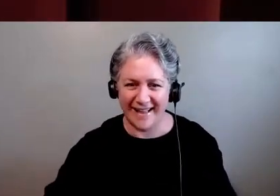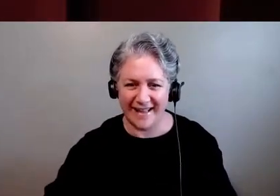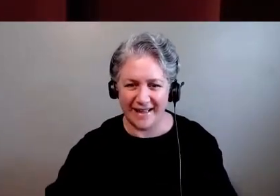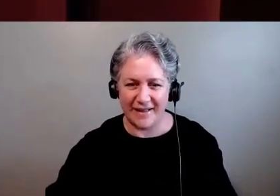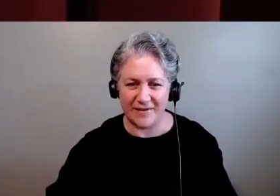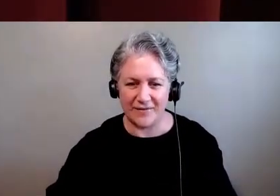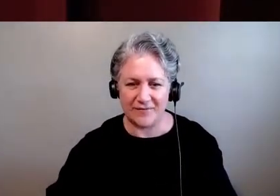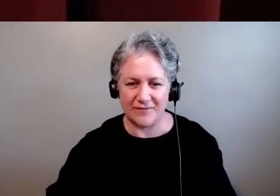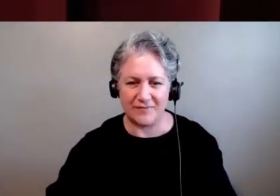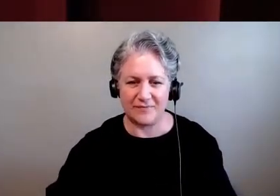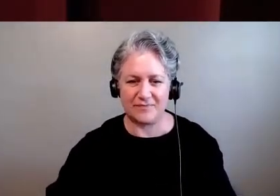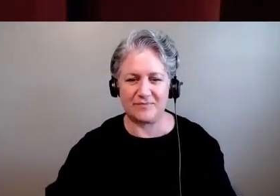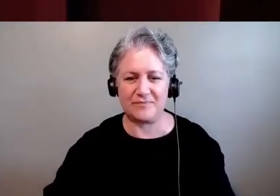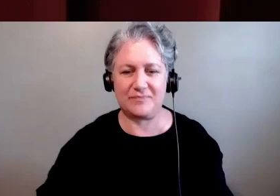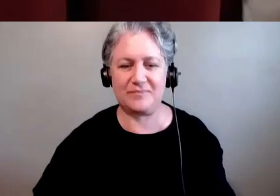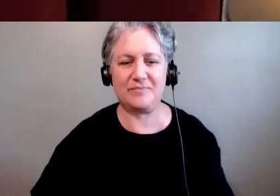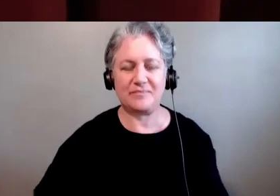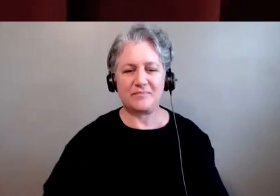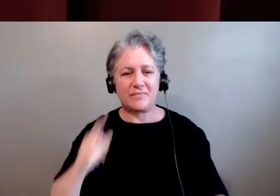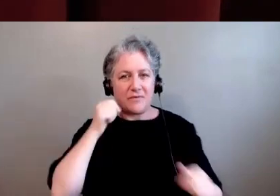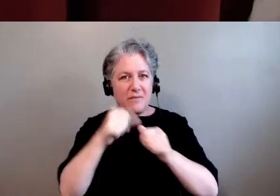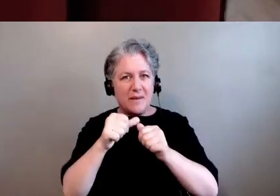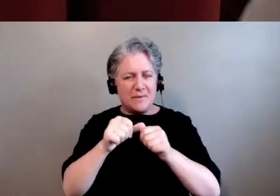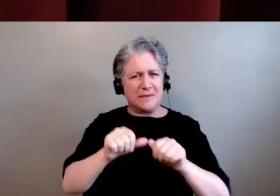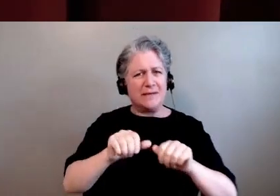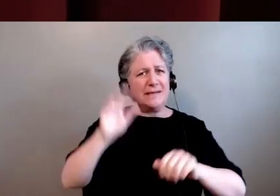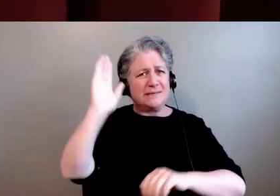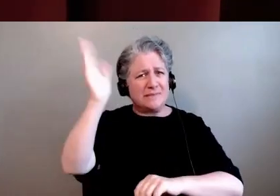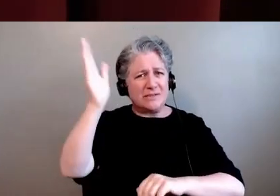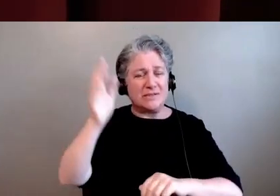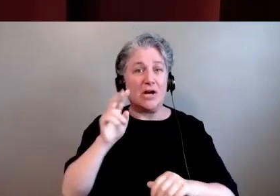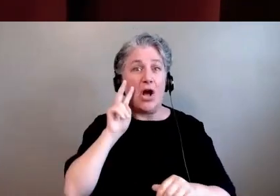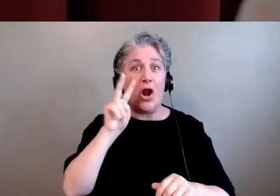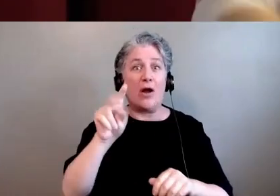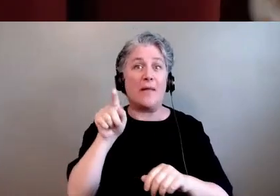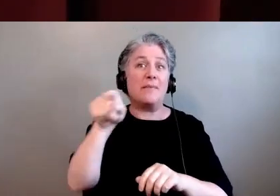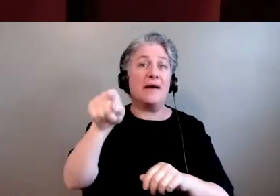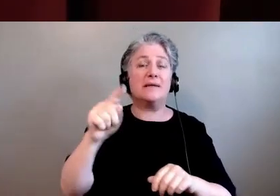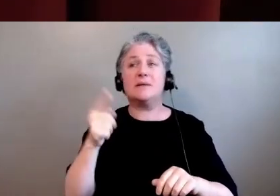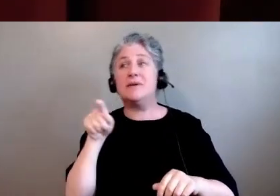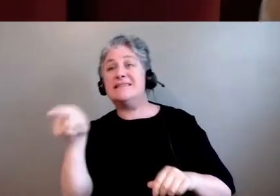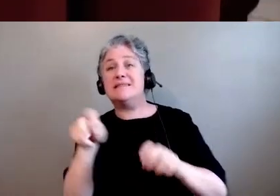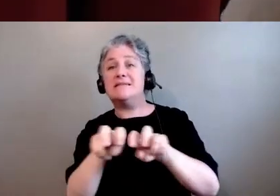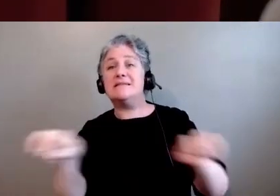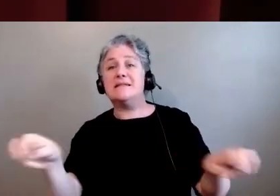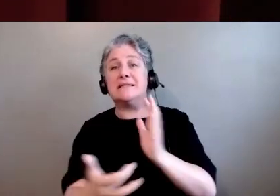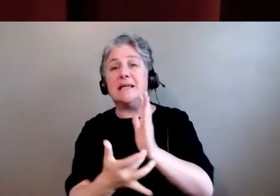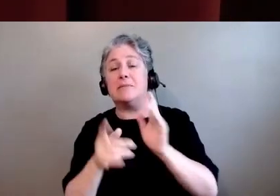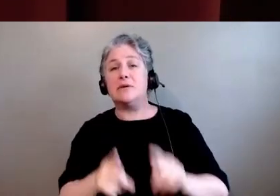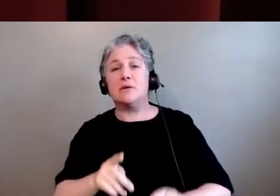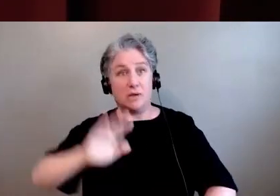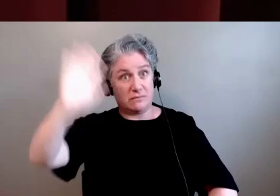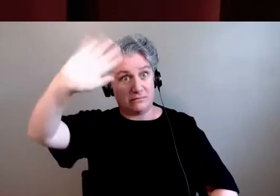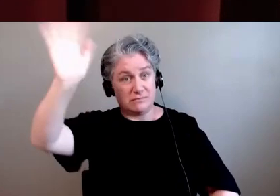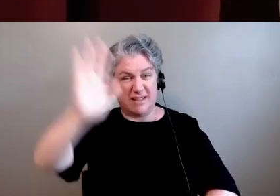Hi. Just one reminder for the speakers. If you look at the back, we will have somebody who will be flagging you about 5 minutes to